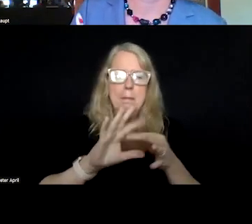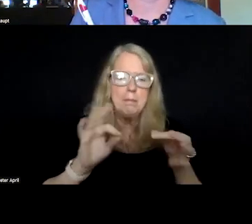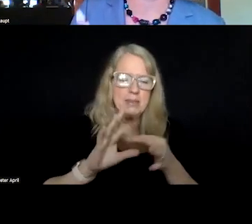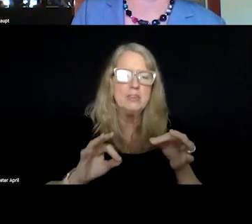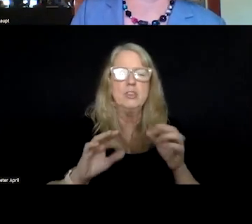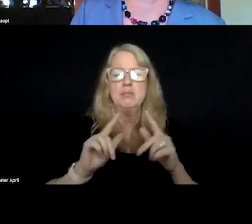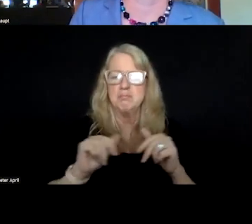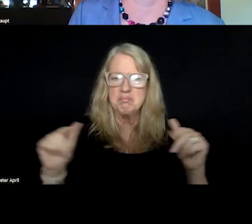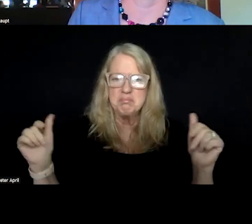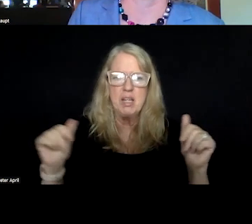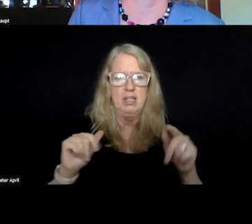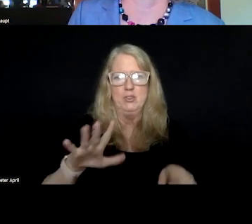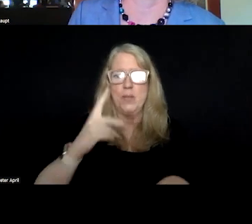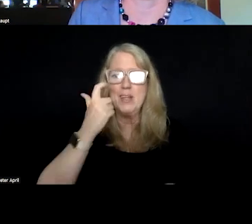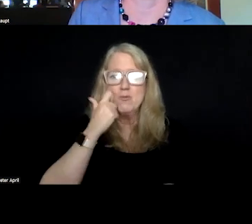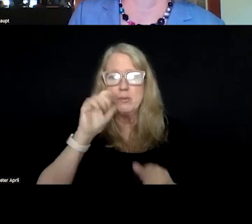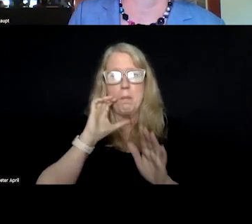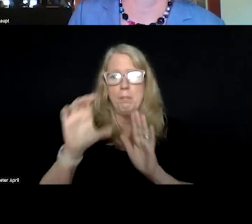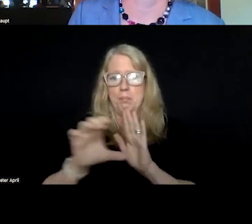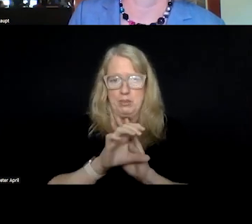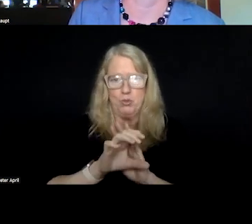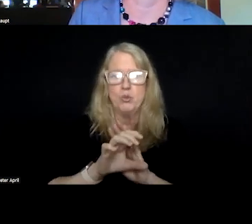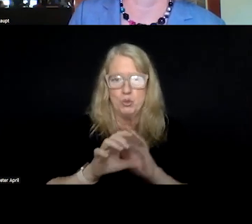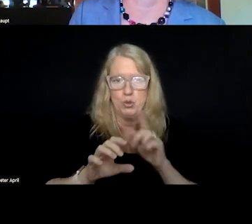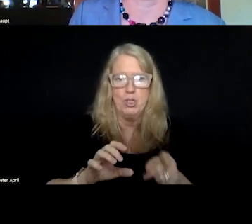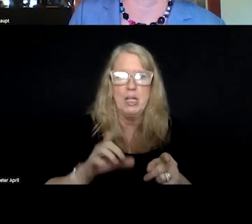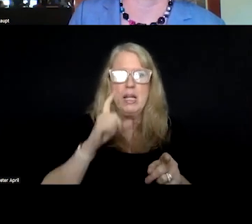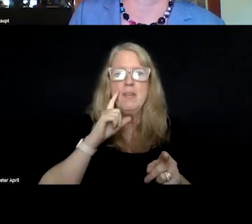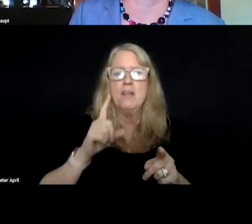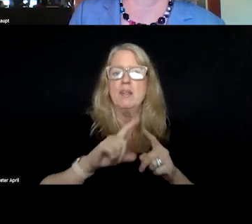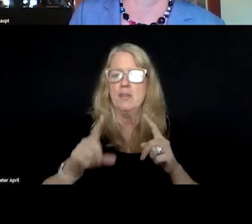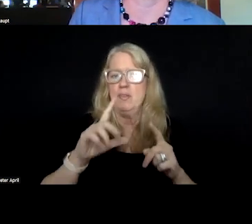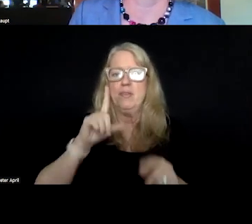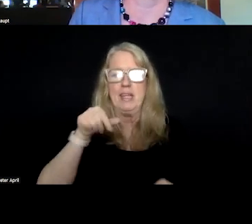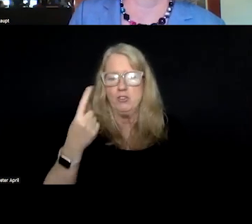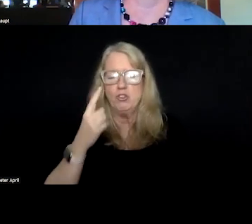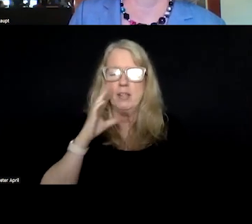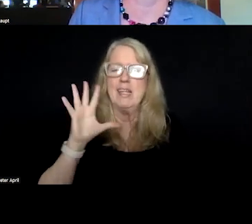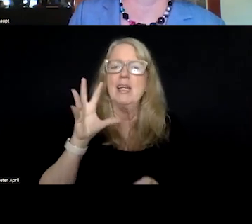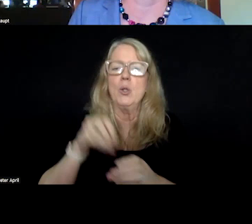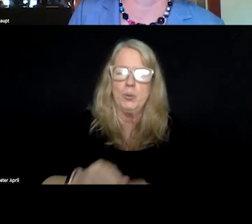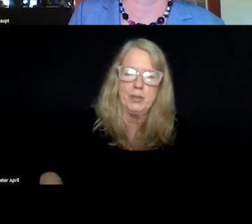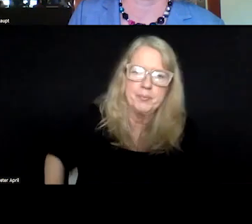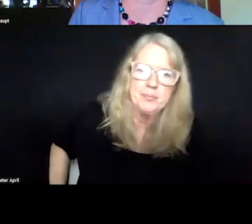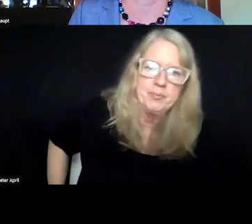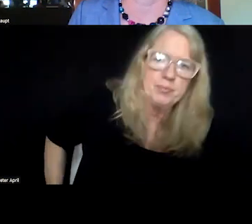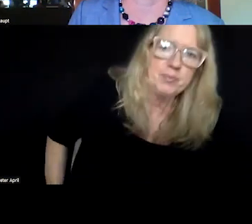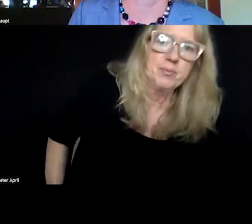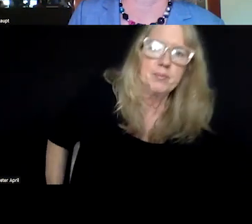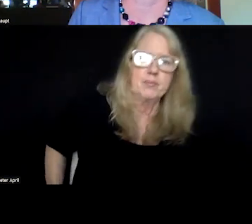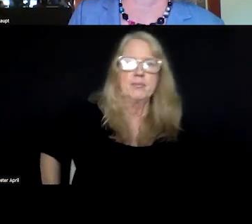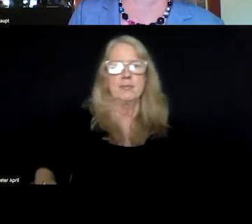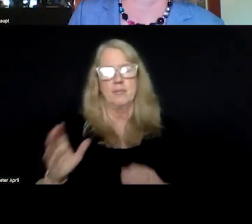there. And this is a recent picture that they, photo that they just included, and it's ways to